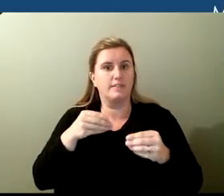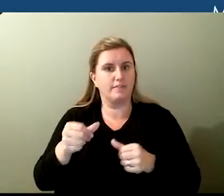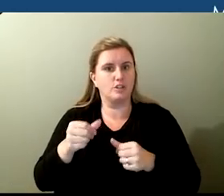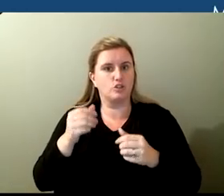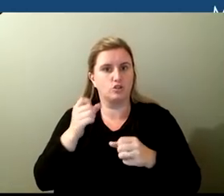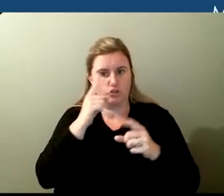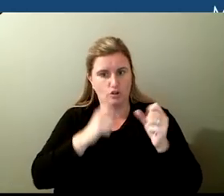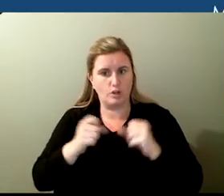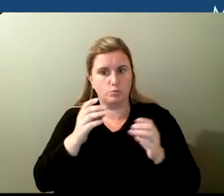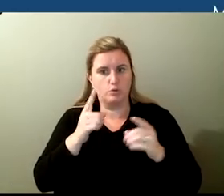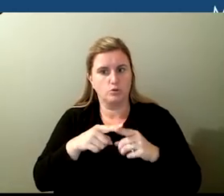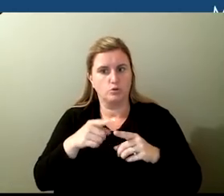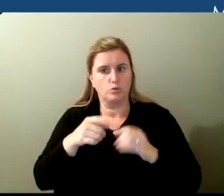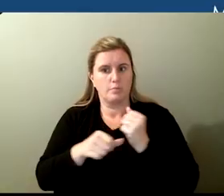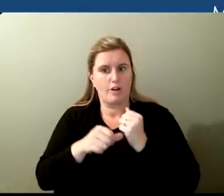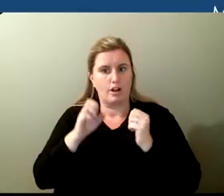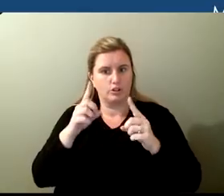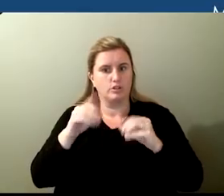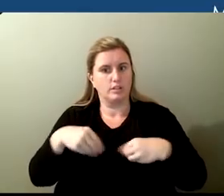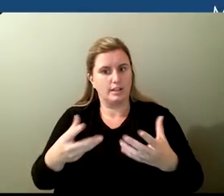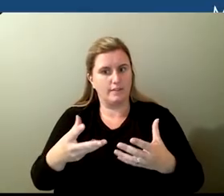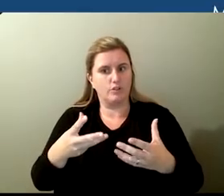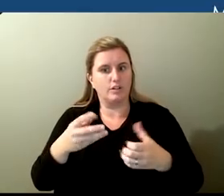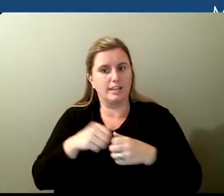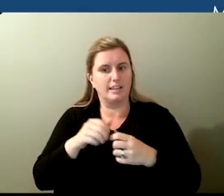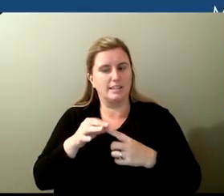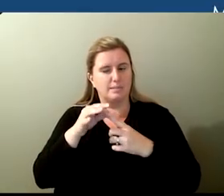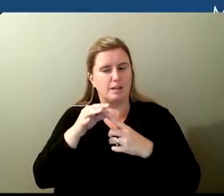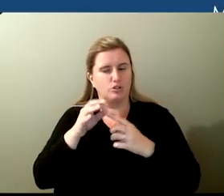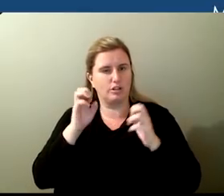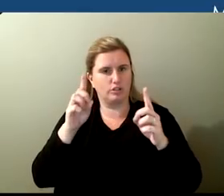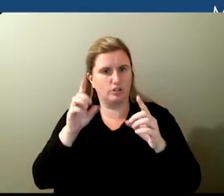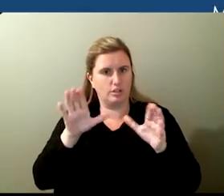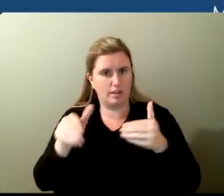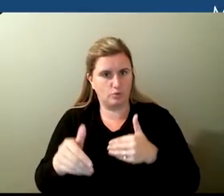strategies to prepare educators to deliver interventions in the special education classroom.